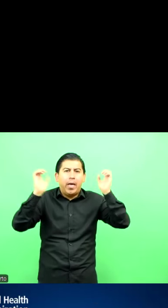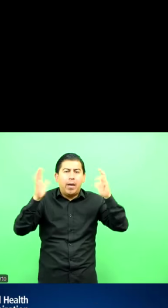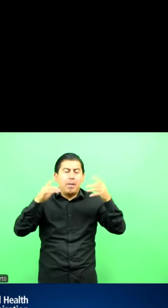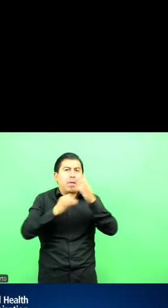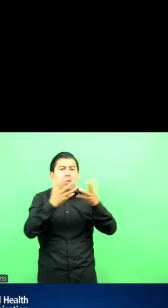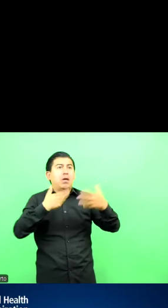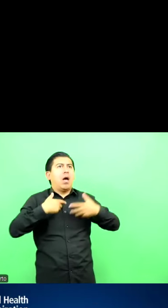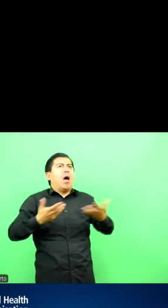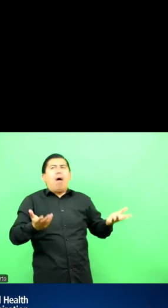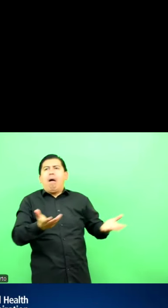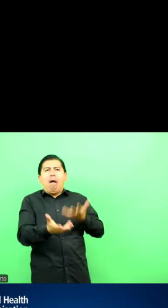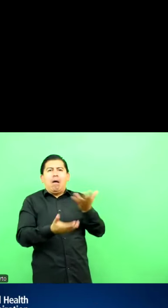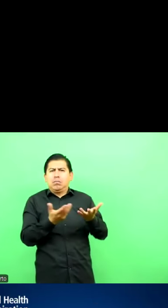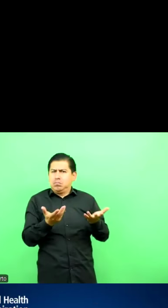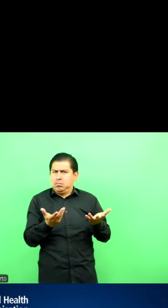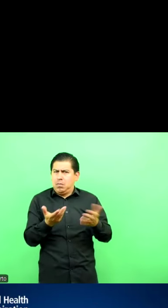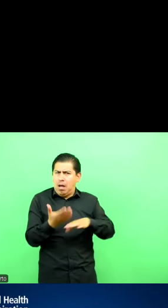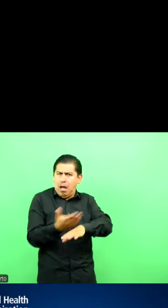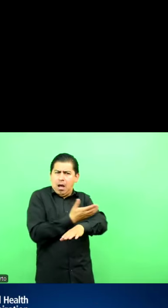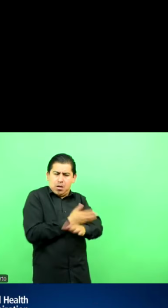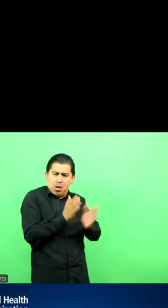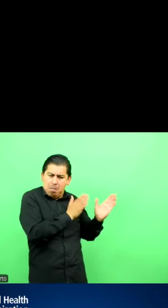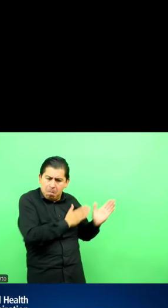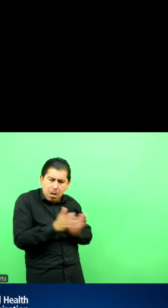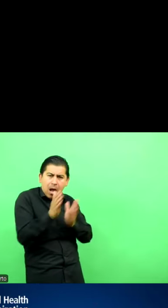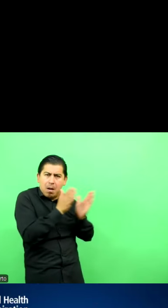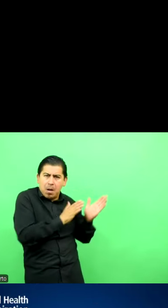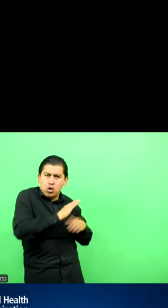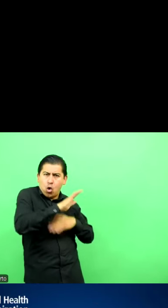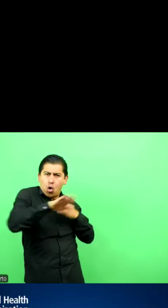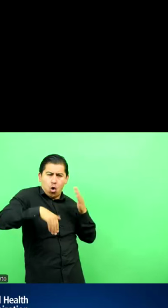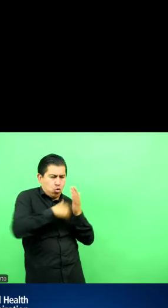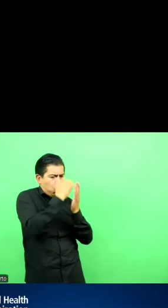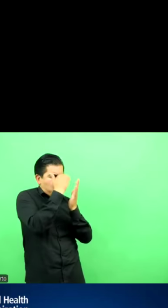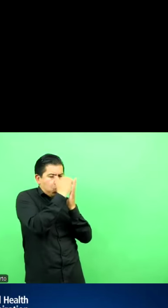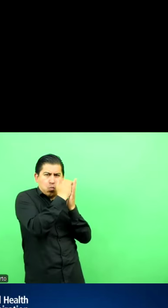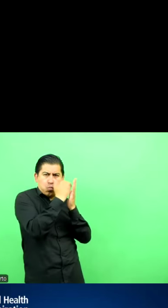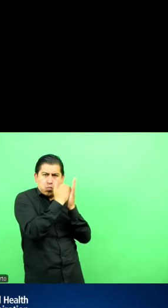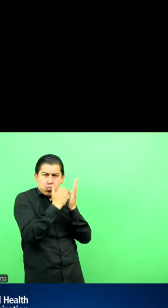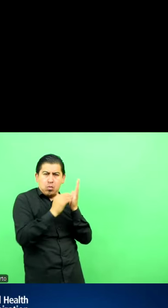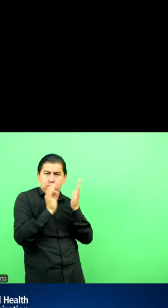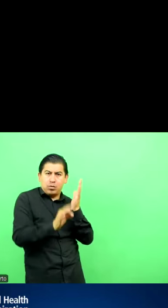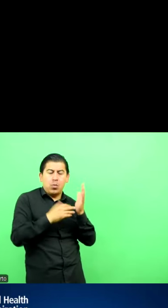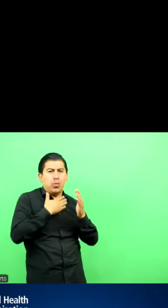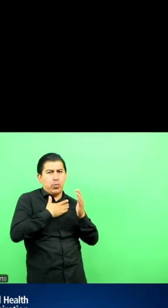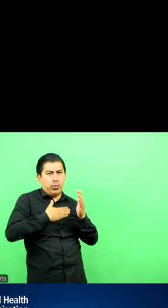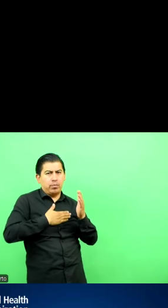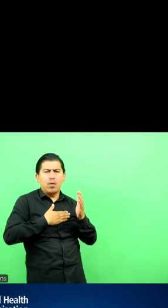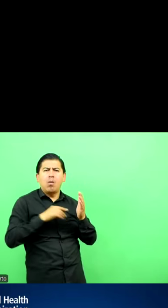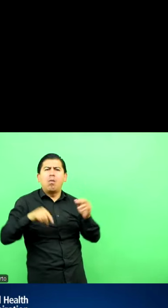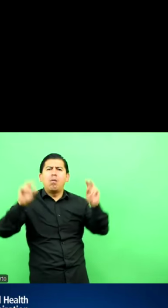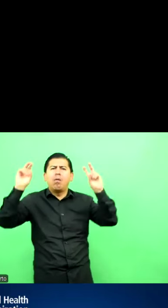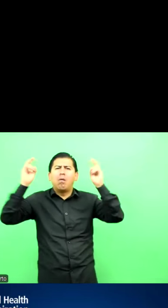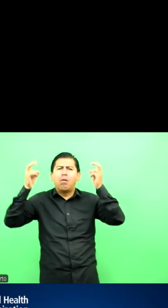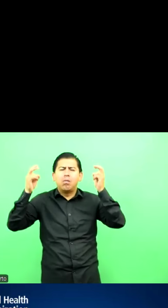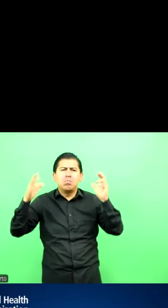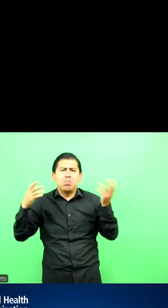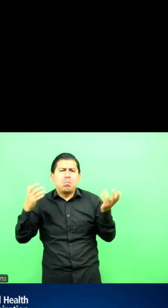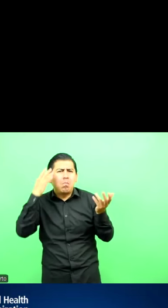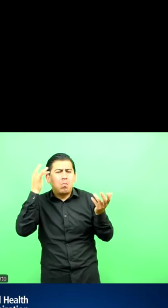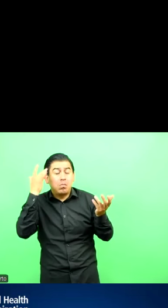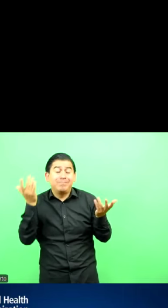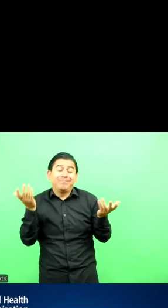no one behind issues, why you are bringing it up? We are bringing it up to address those inequalities and vulnerabilities. I'm just